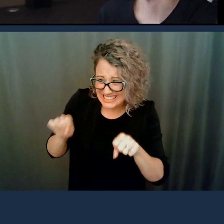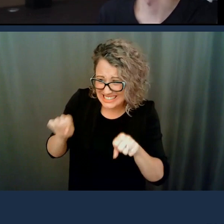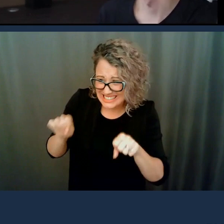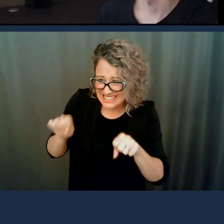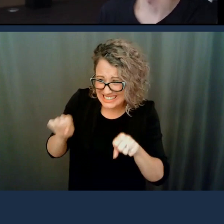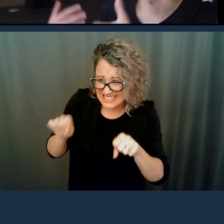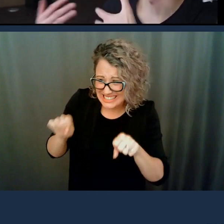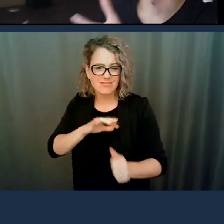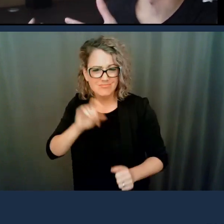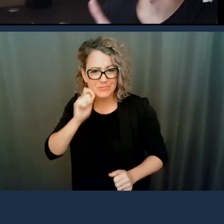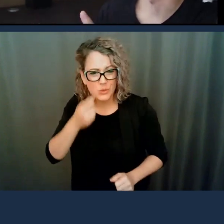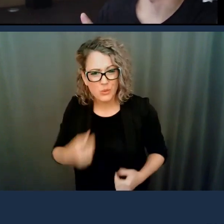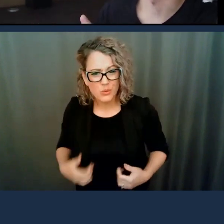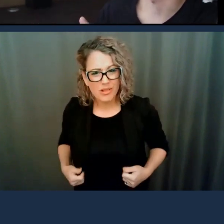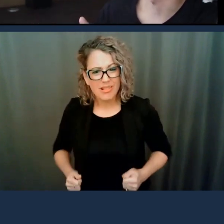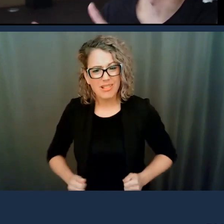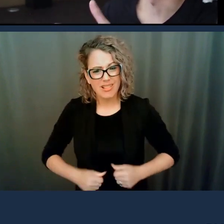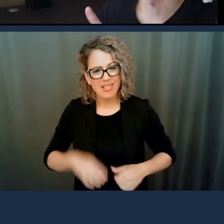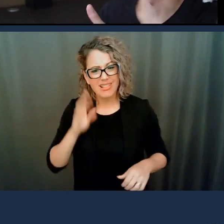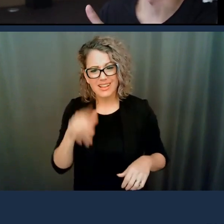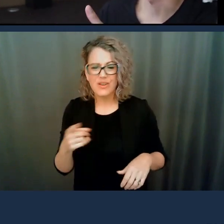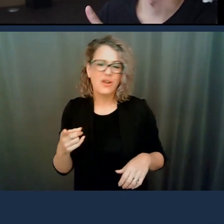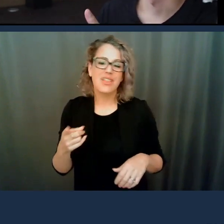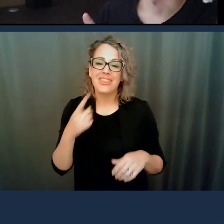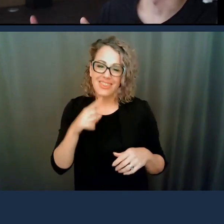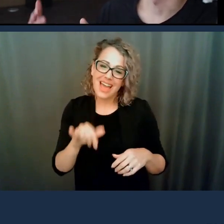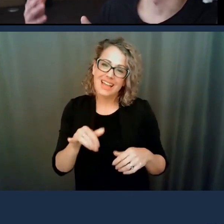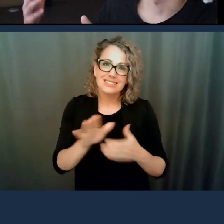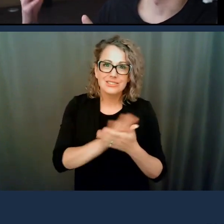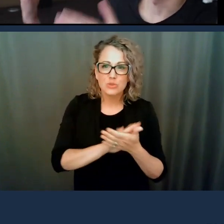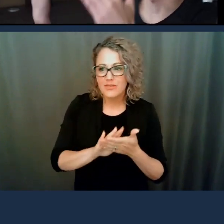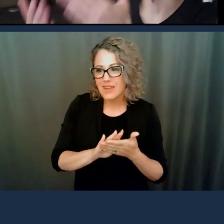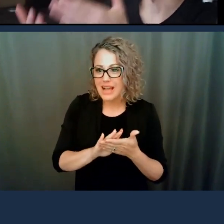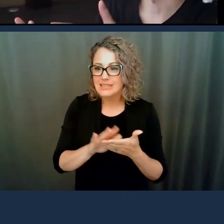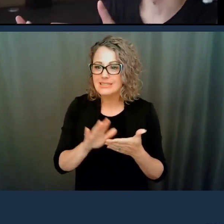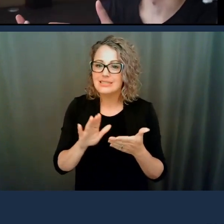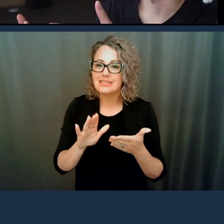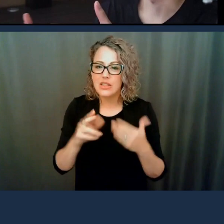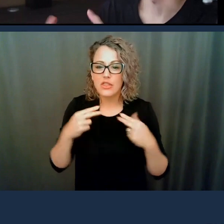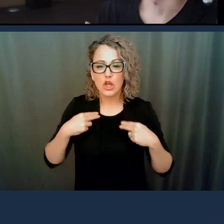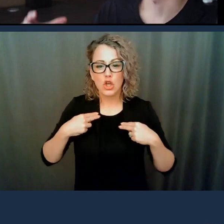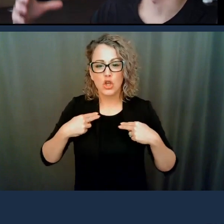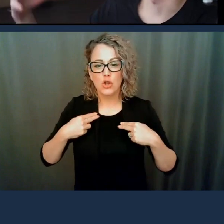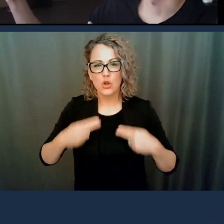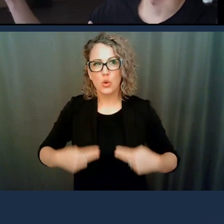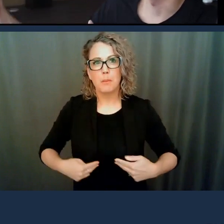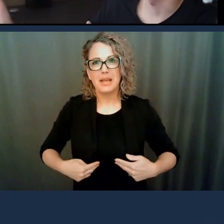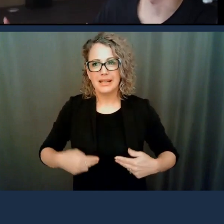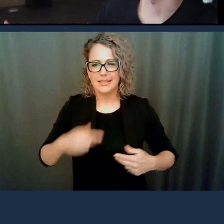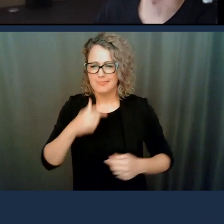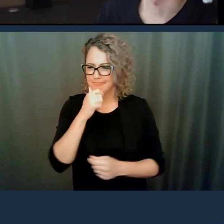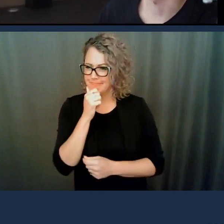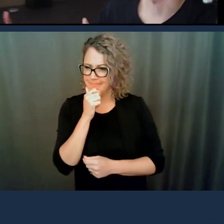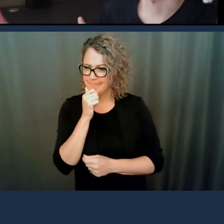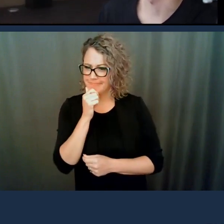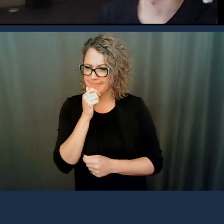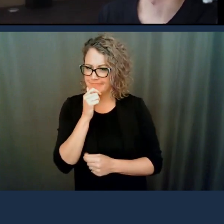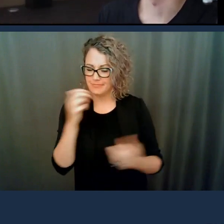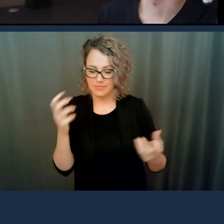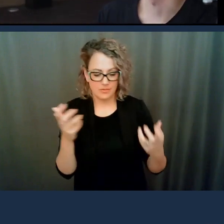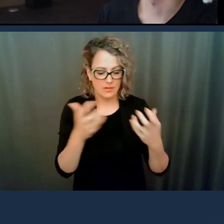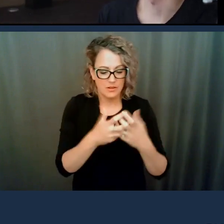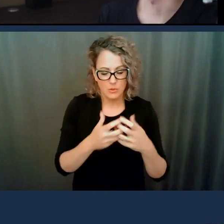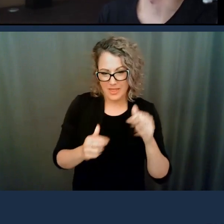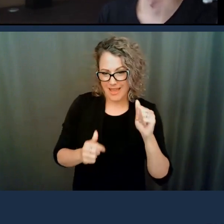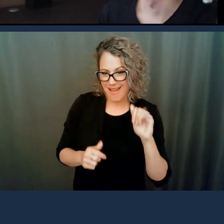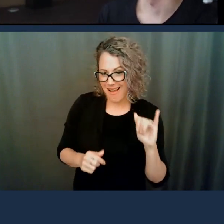Exactly. I love systems that kind of blend the human judgment with some of these AI affordances to make workflows